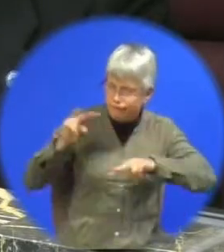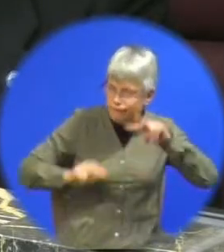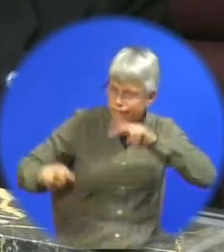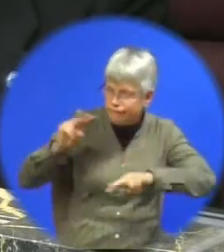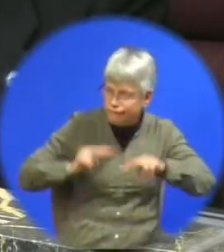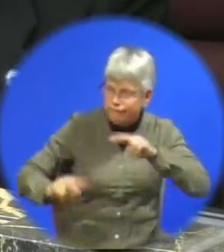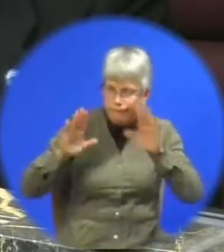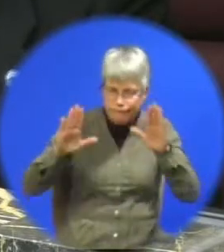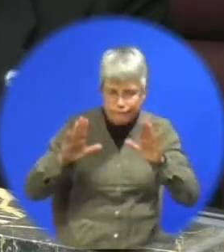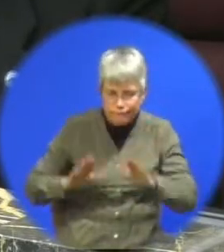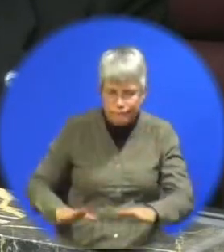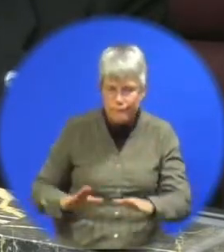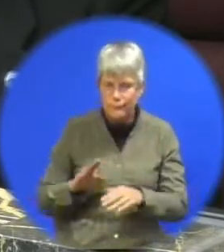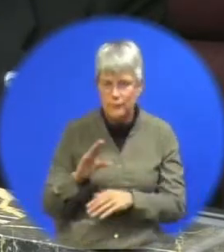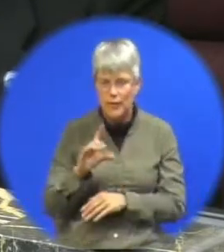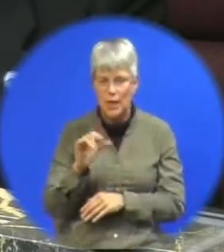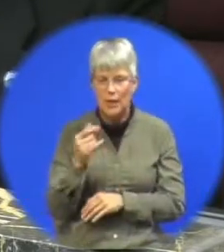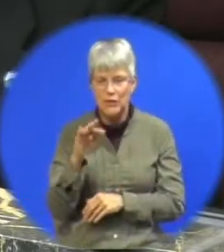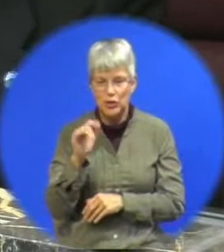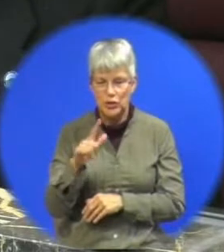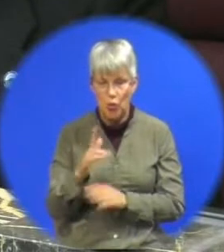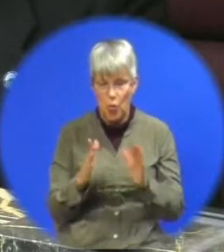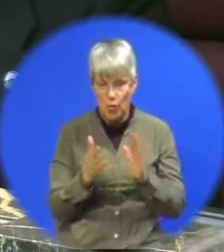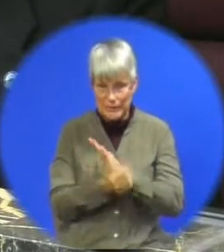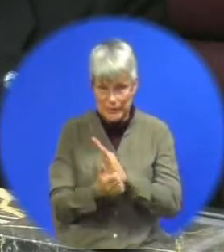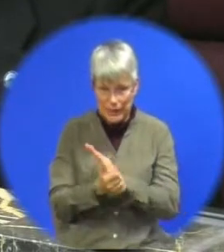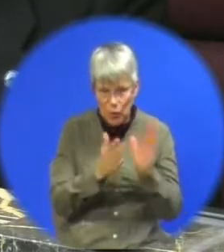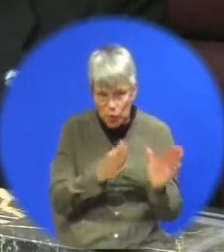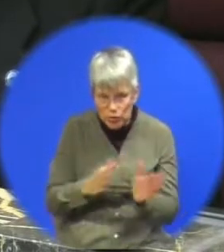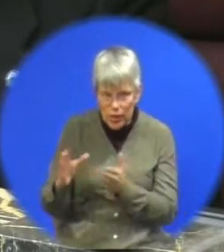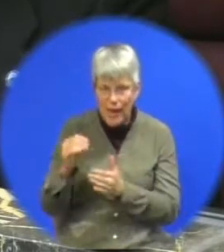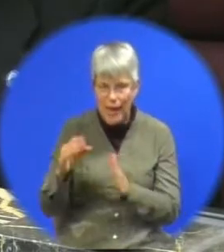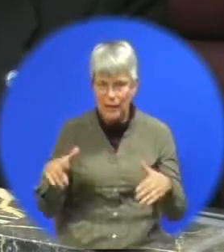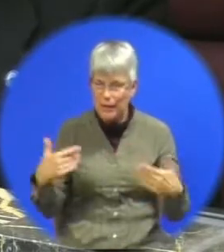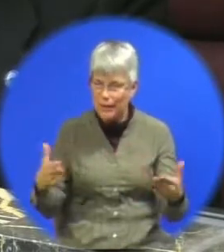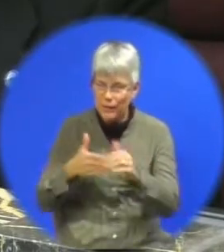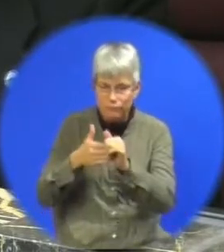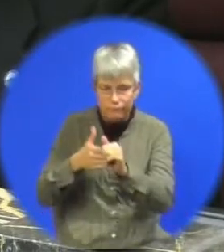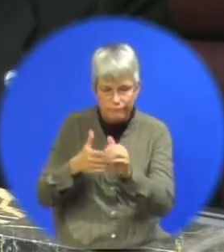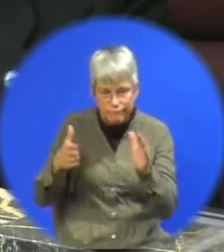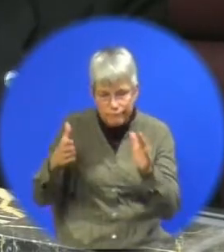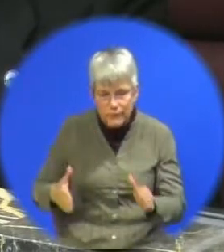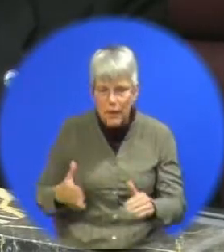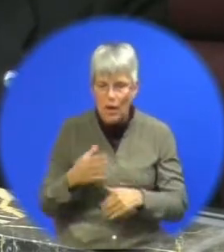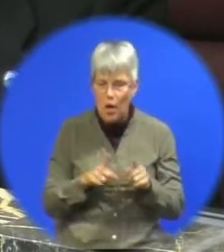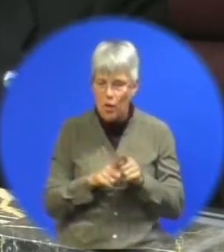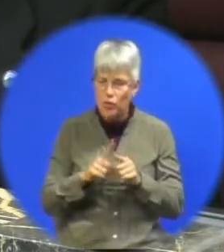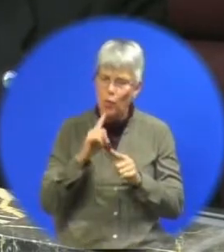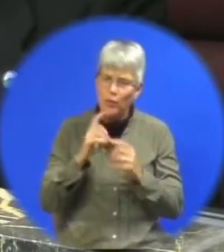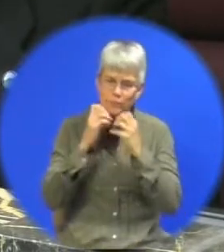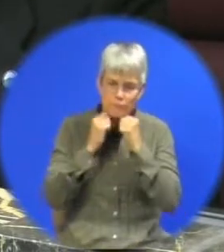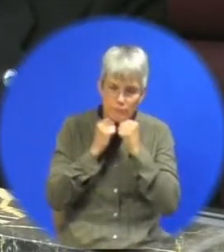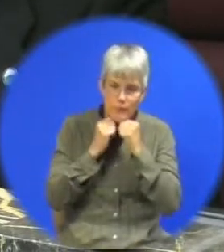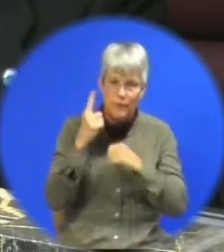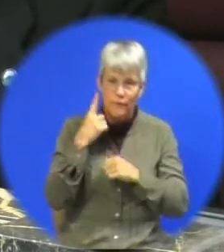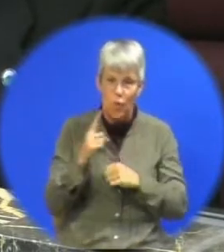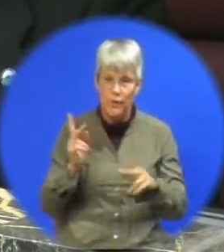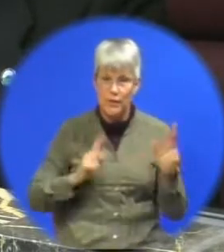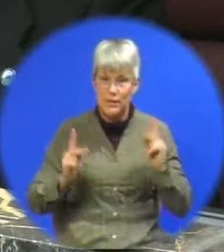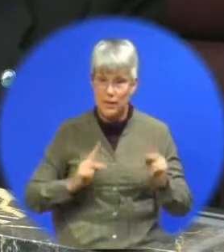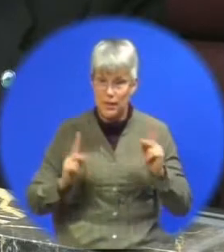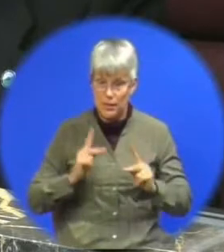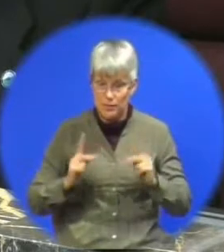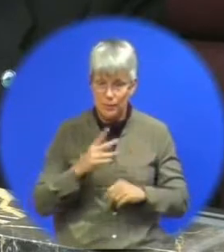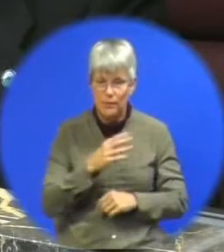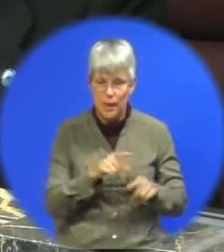logistical skills, and committed leadership to the Public Works Department while displaying sincere care for the citizens and